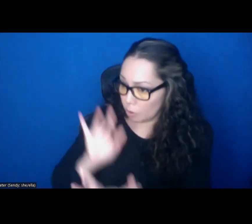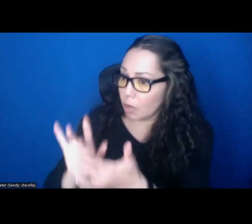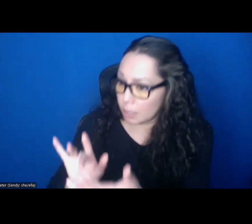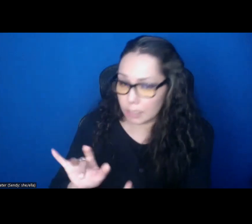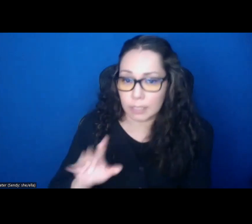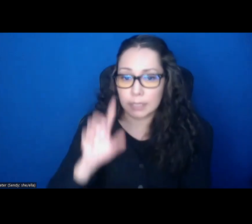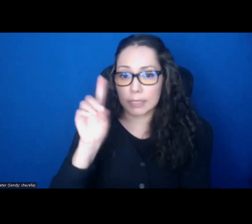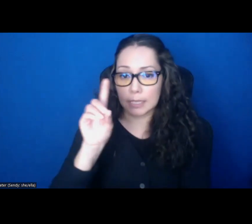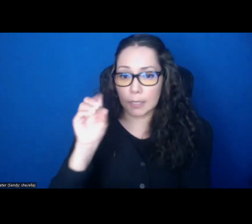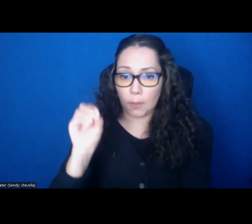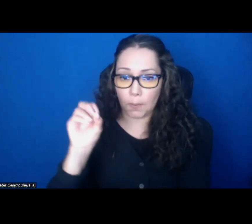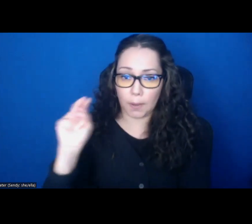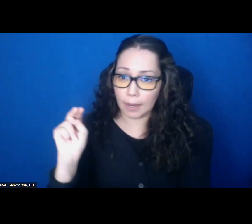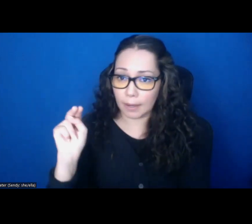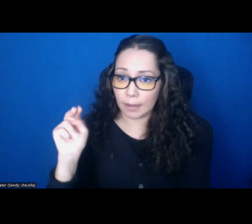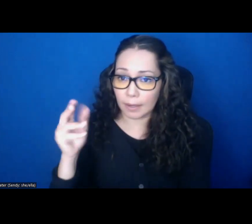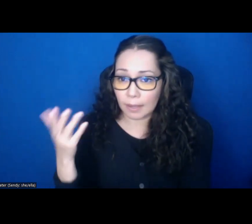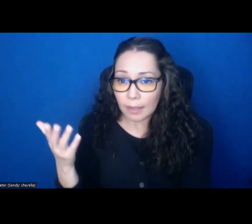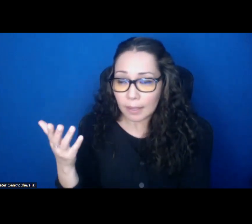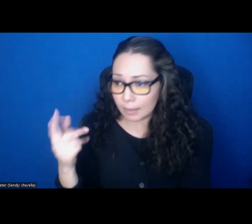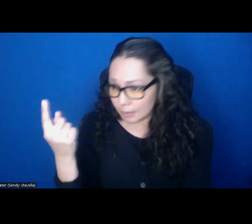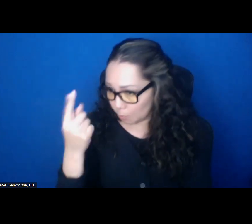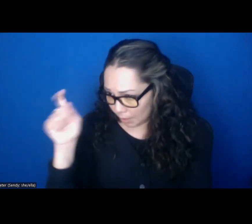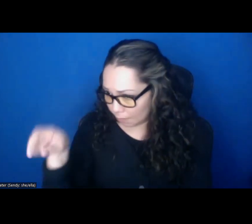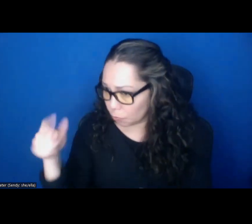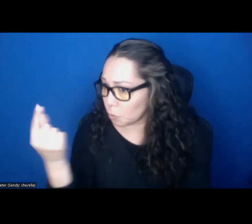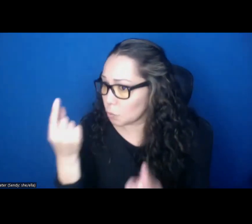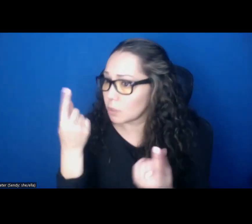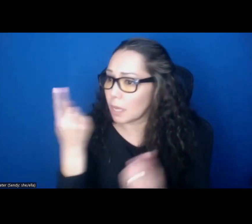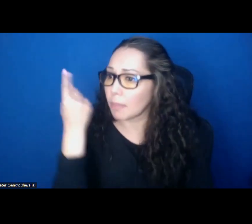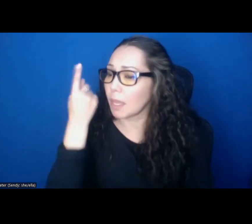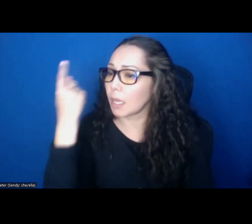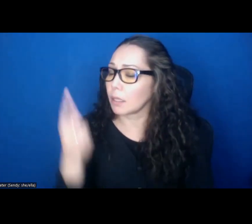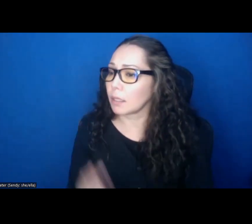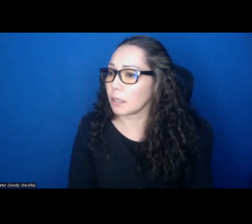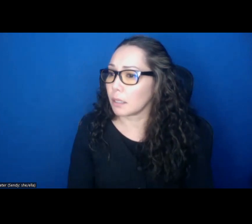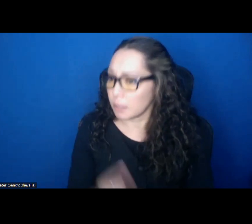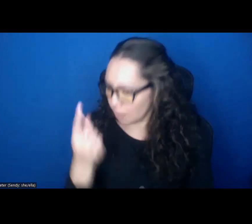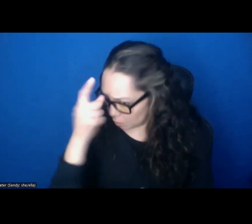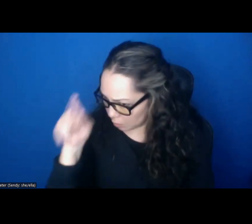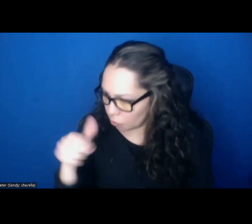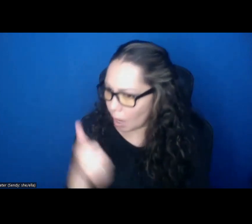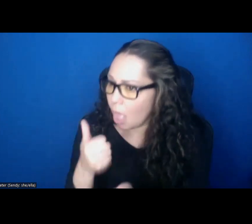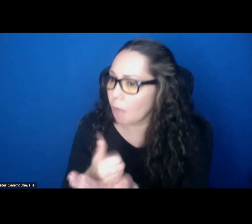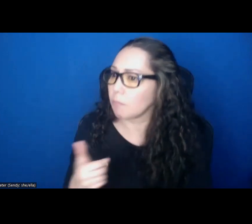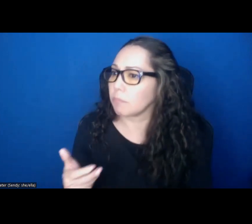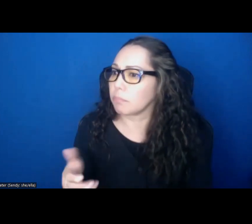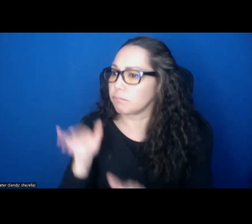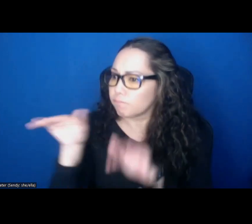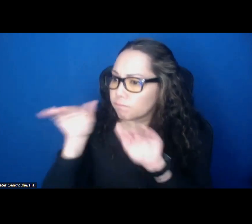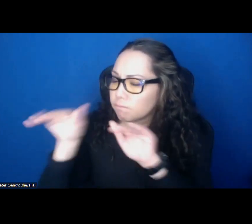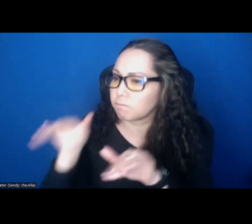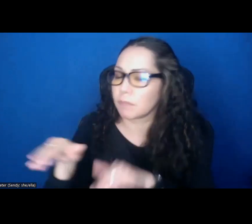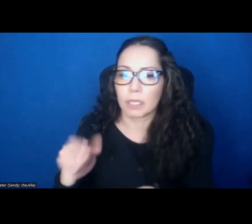and say, you know, somebody's got to do something. Somebody needs to help out. within 12